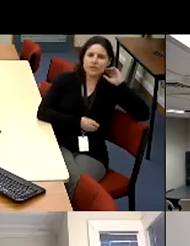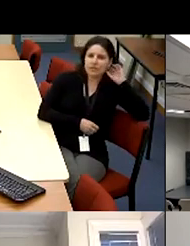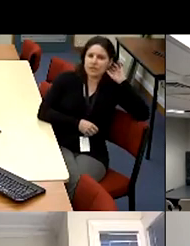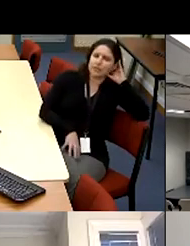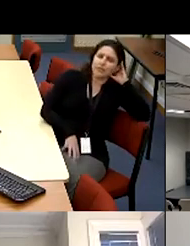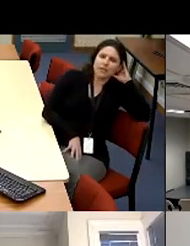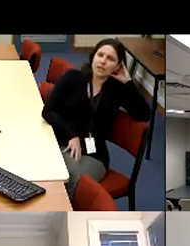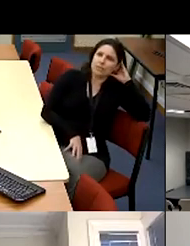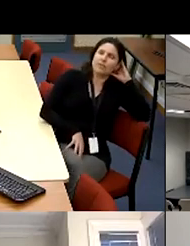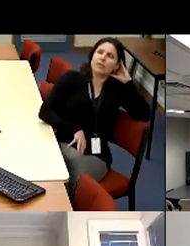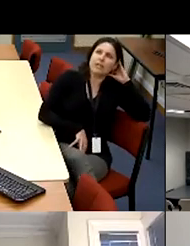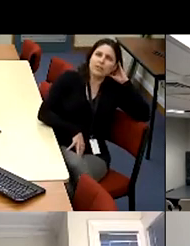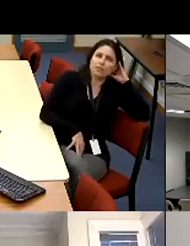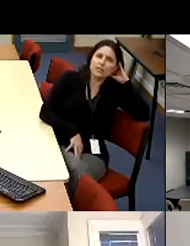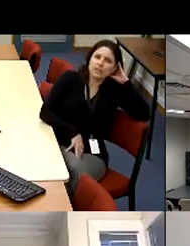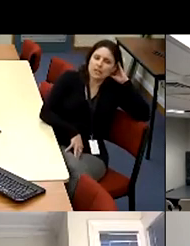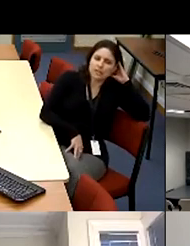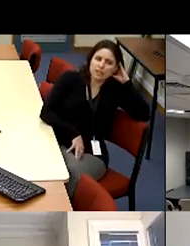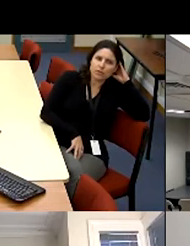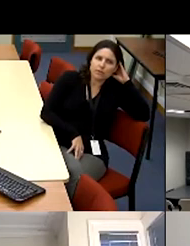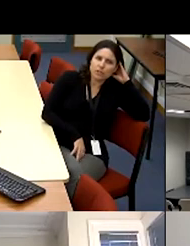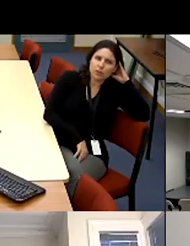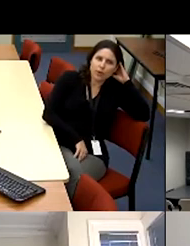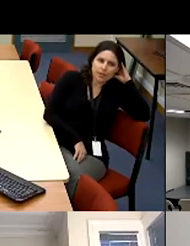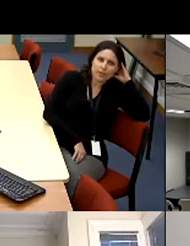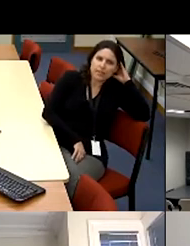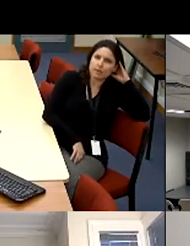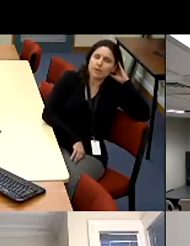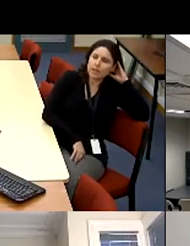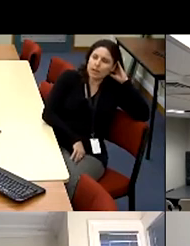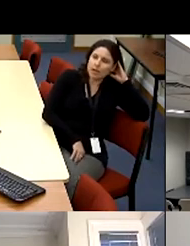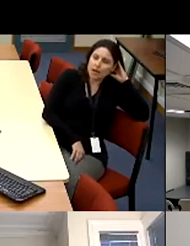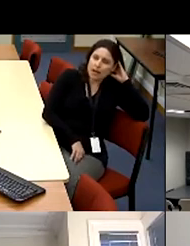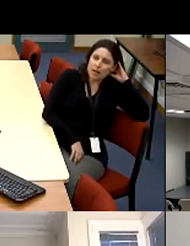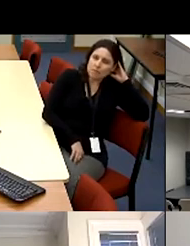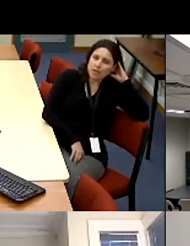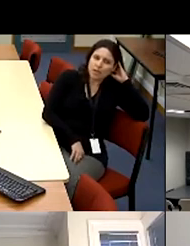Because I mean, you know, even though New Zealand has this refugee quota system,